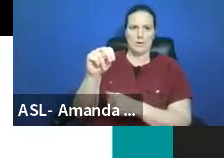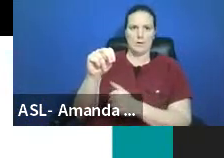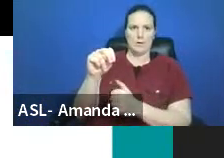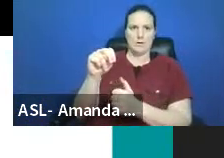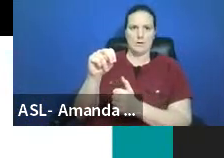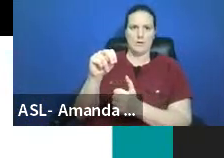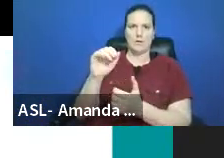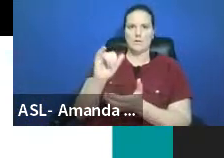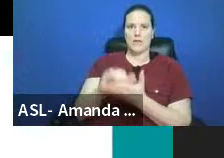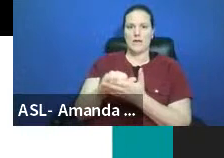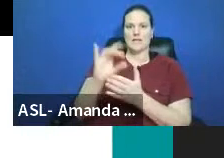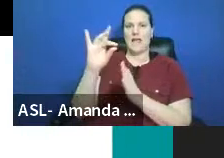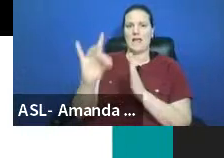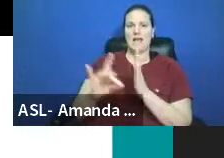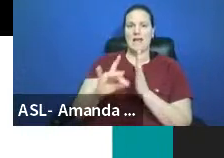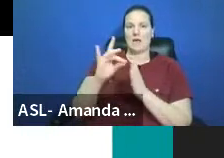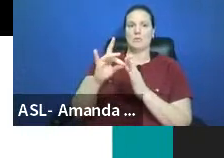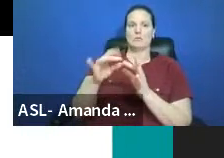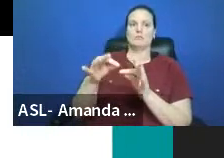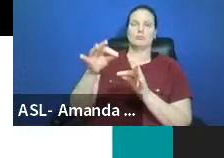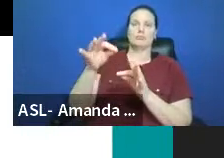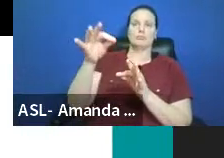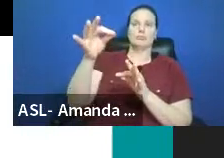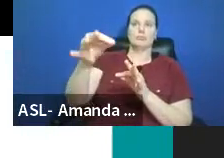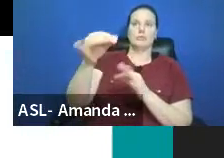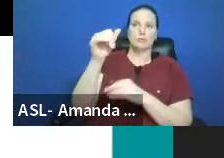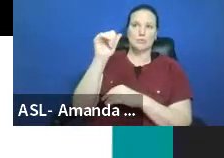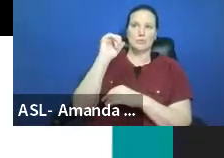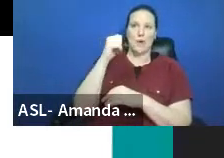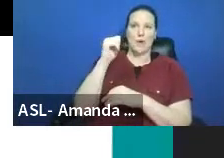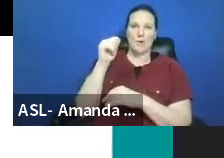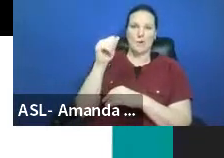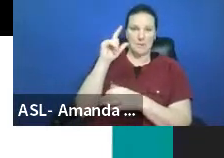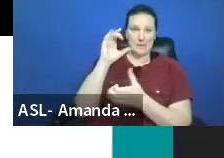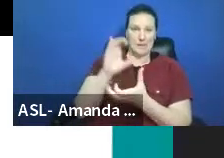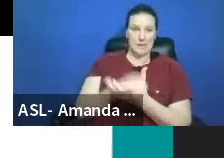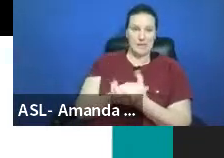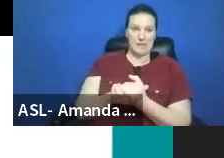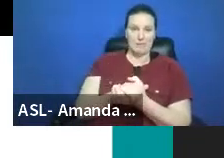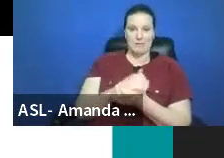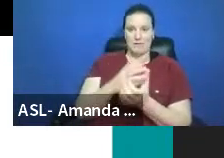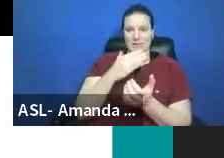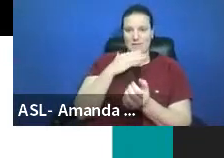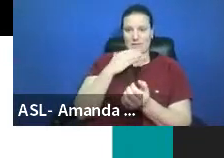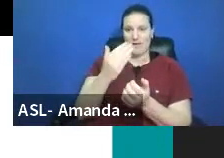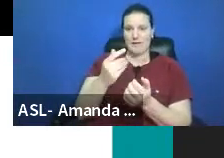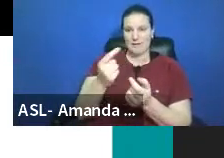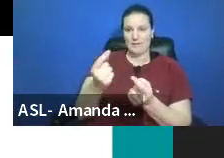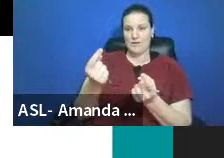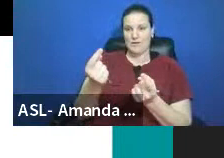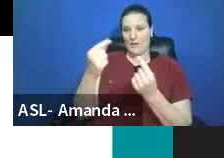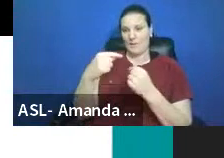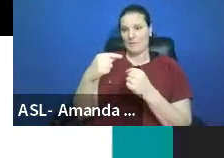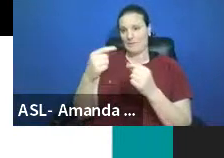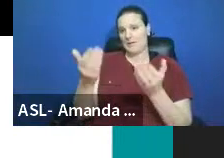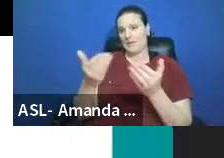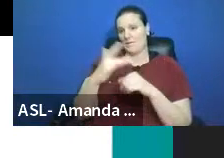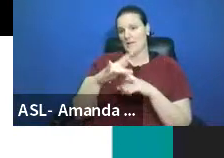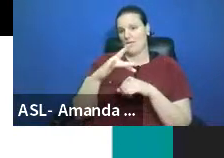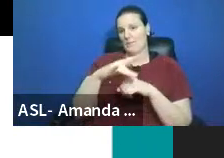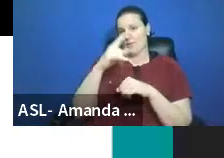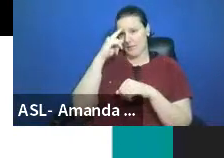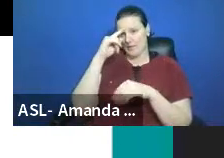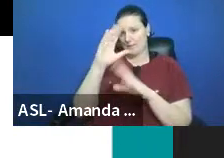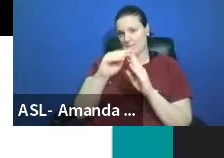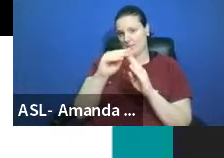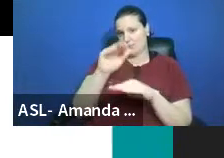He's 8 hours ahead of us, so it's tomorrow for him, I believe. So thanks him. I really thank him for being available for our meeting